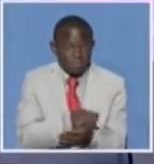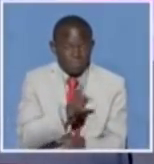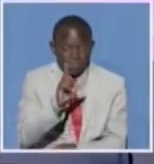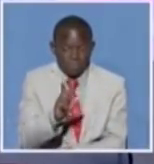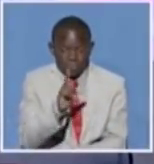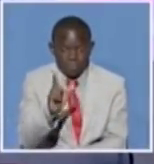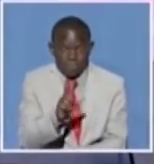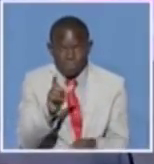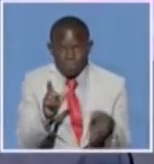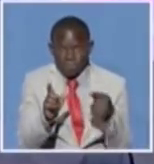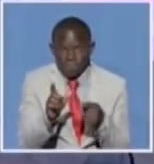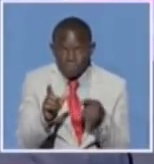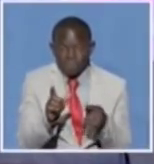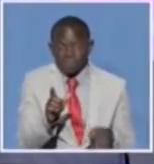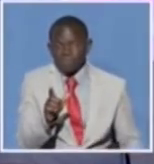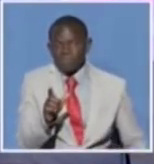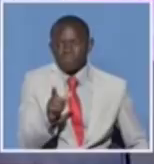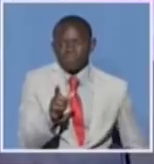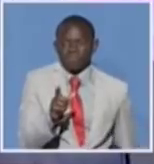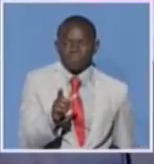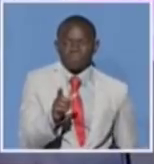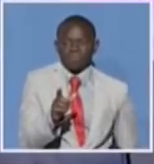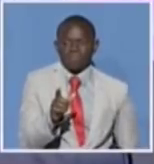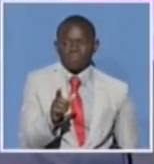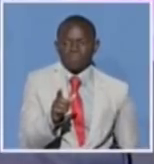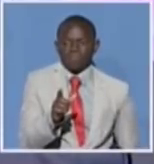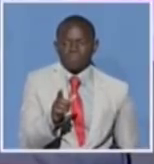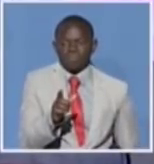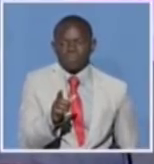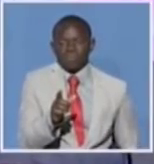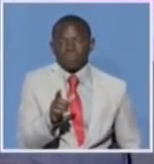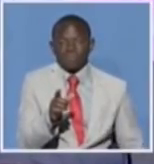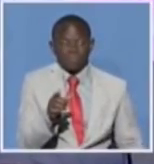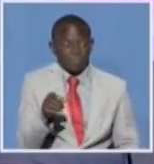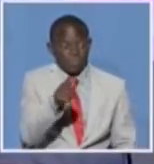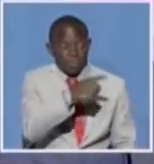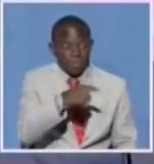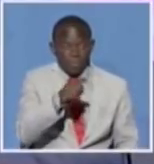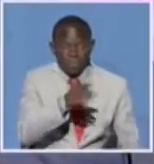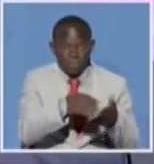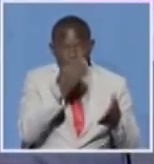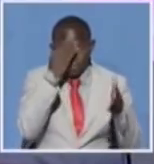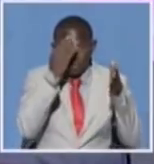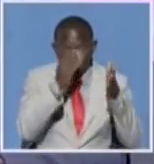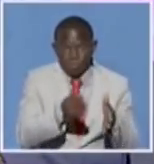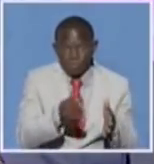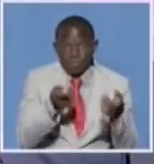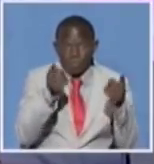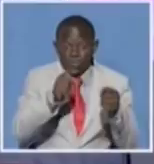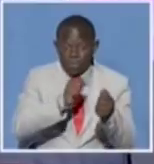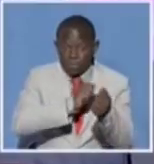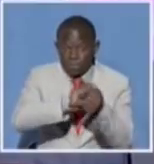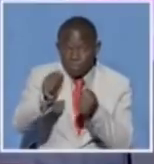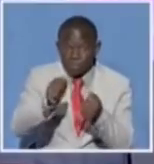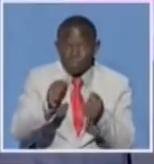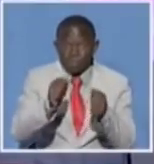being used in the area of maybe employment or proceeding to